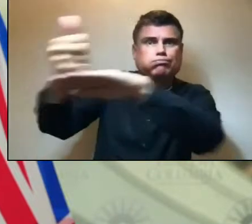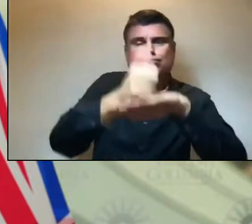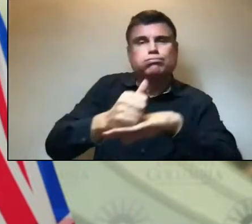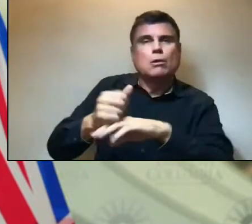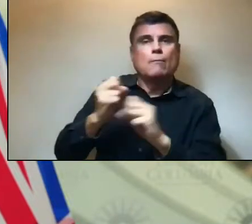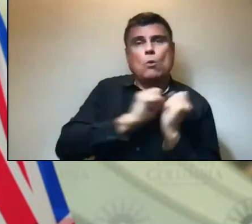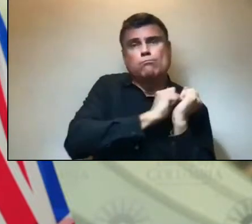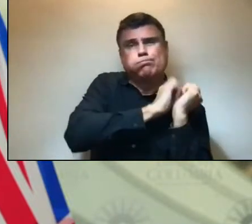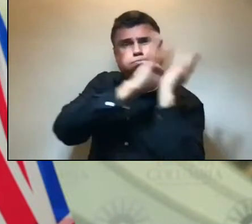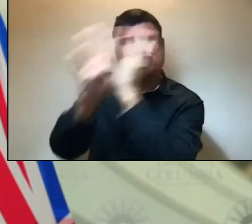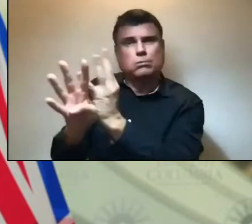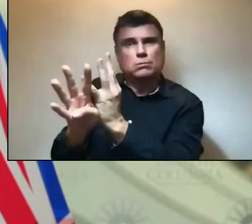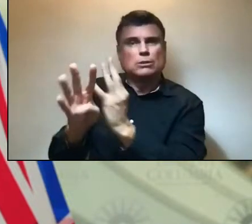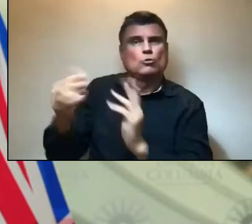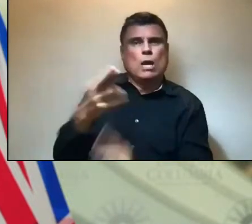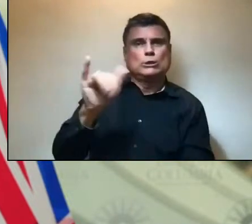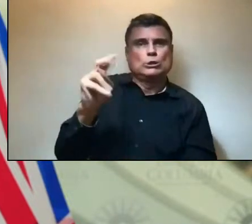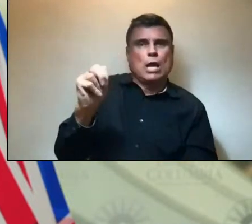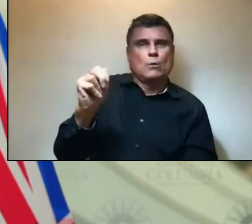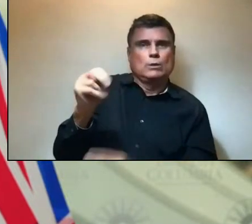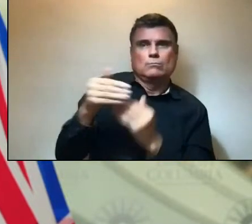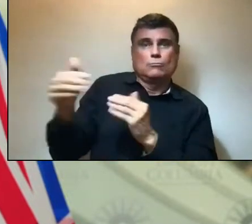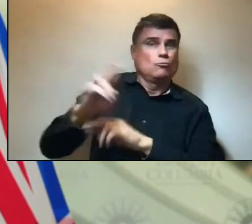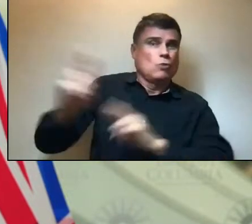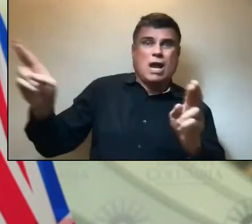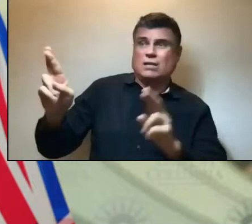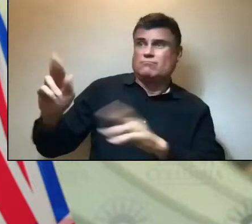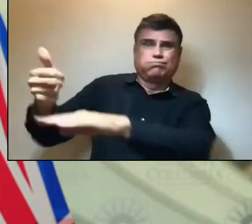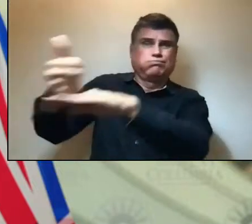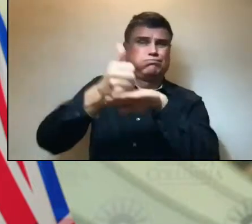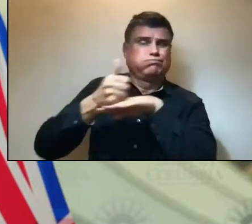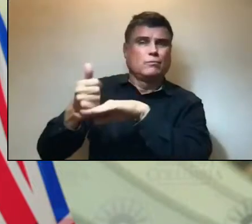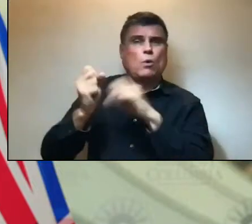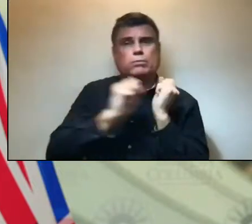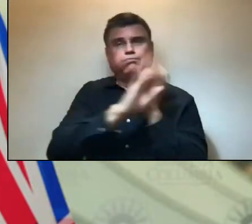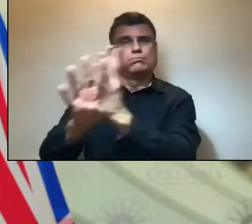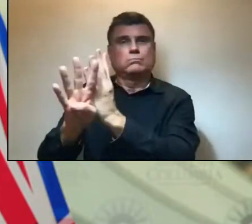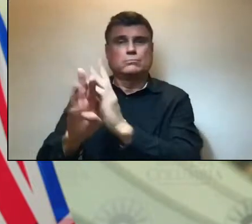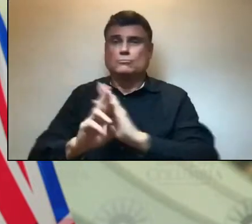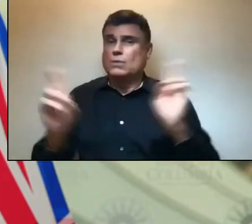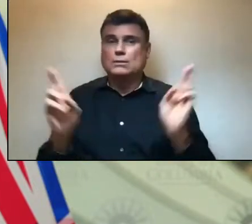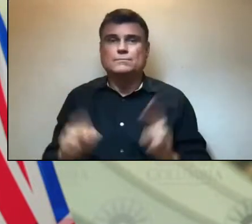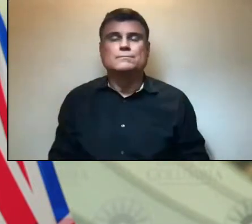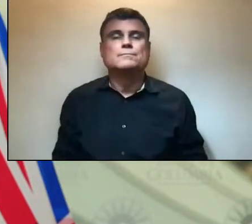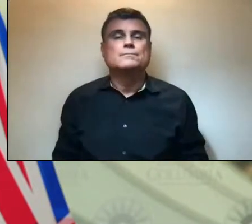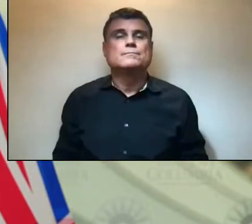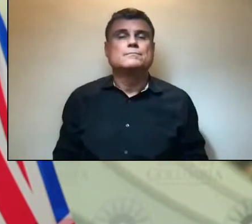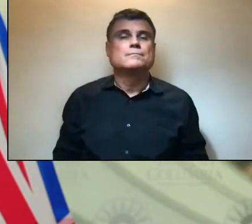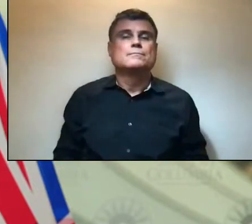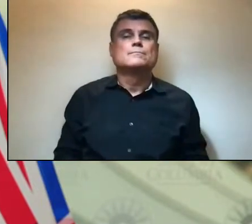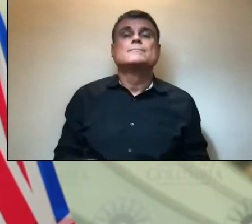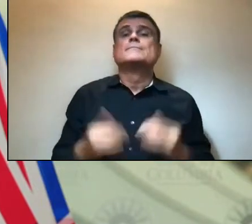people requiring a booster dose after their first and second doses. Je dirais en français que